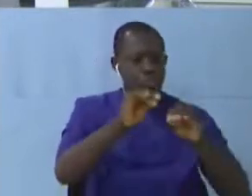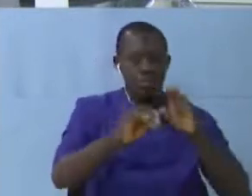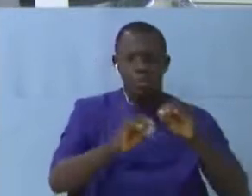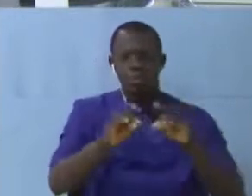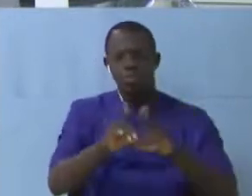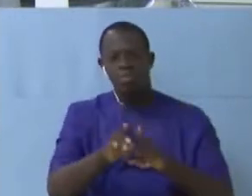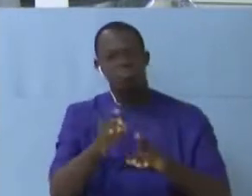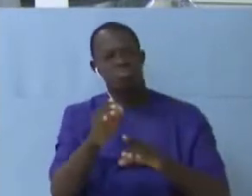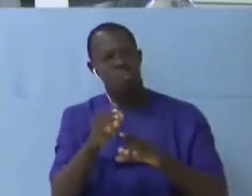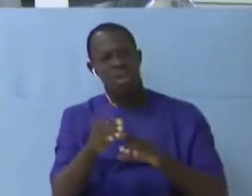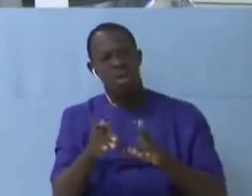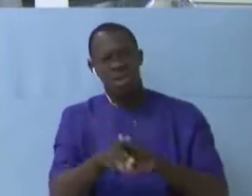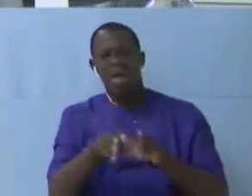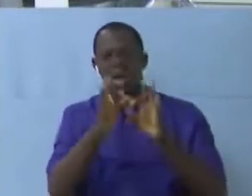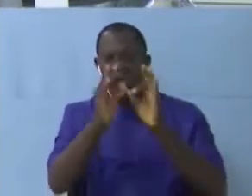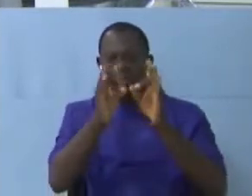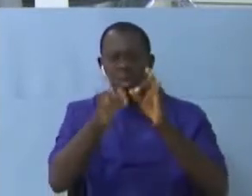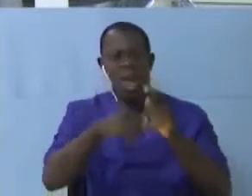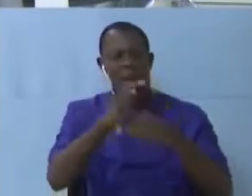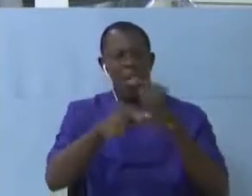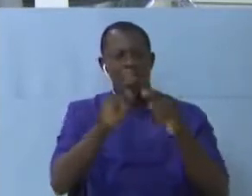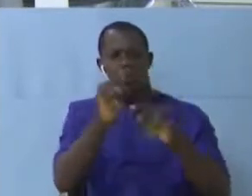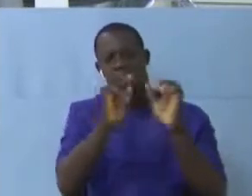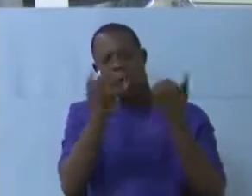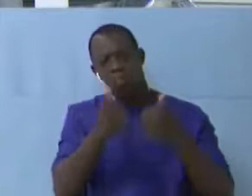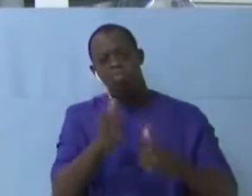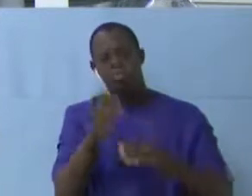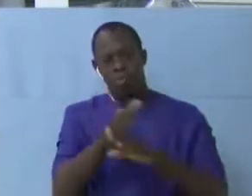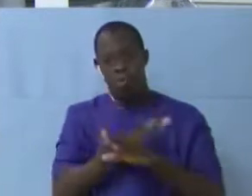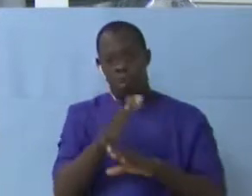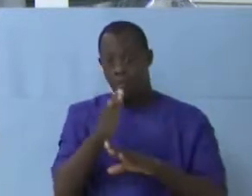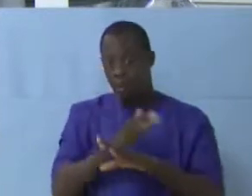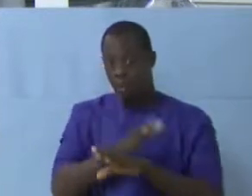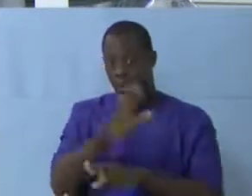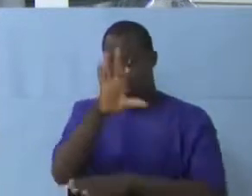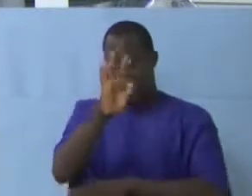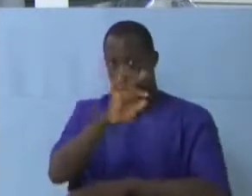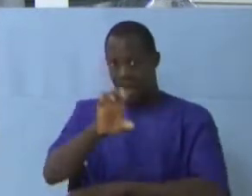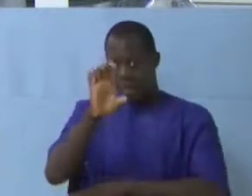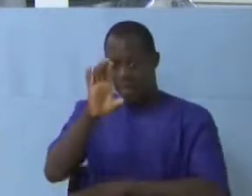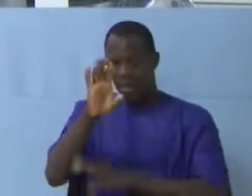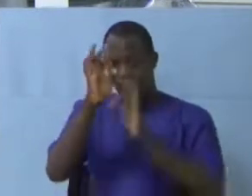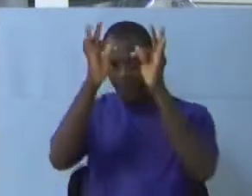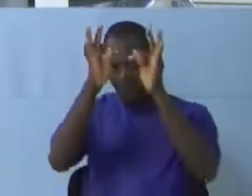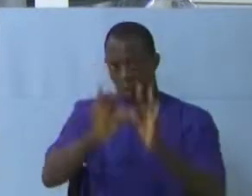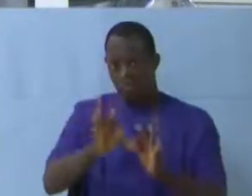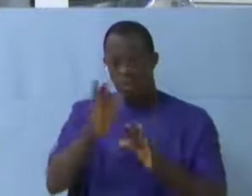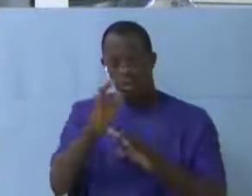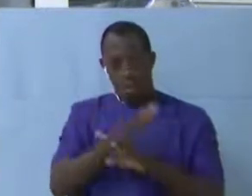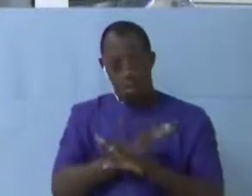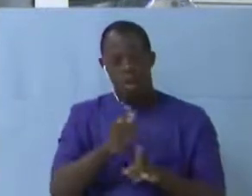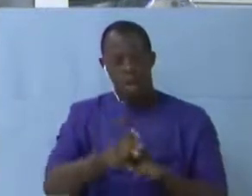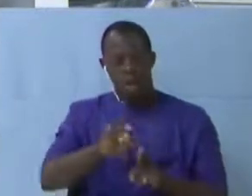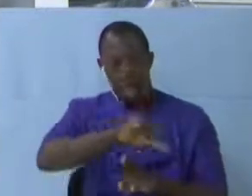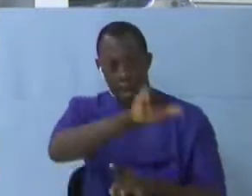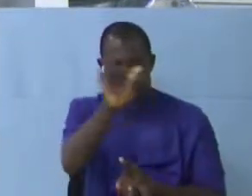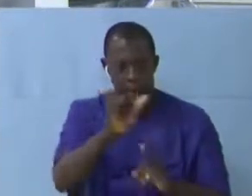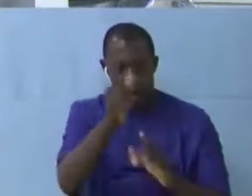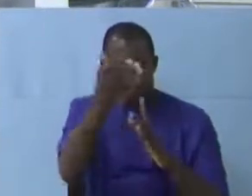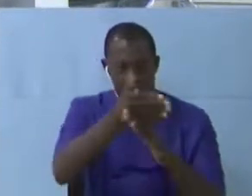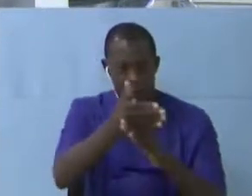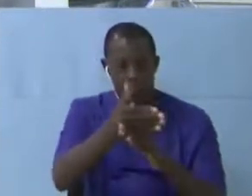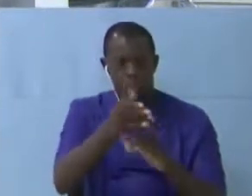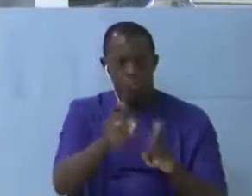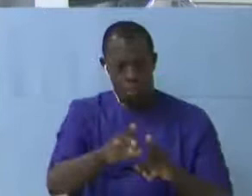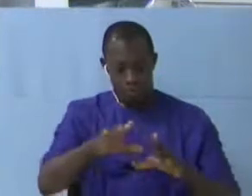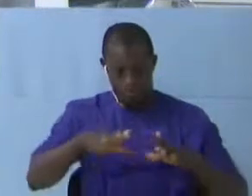even before the TRRC was set up. am na ñoo xam ne ñu ngi daan def nag ay documentation balaa pencum TRRC mi. And believe me, it's no threat. We're ready